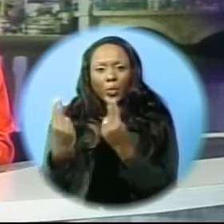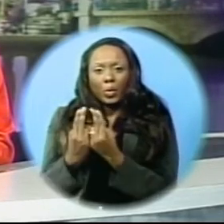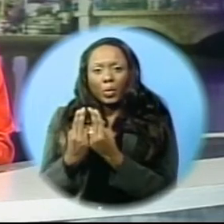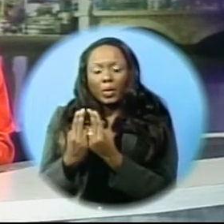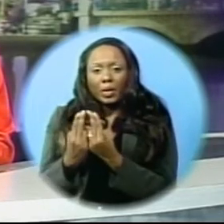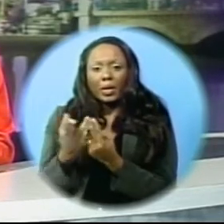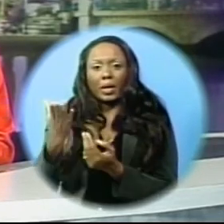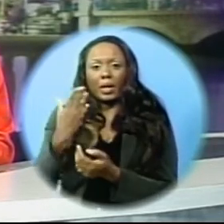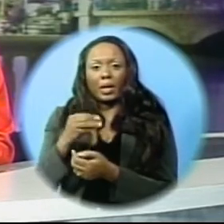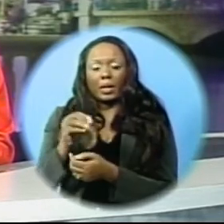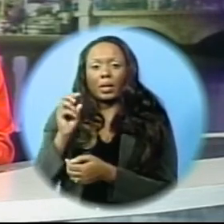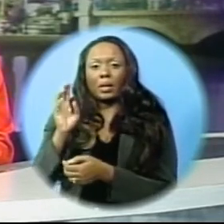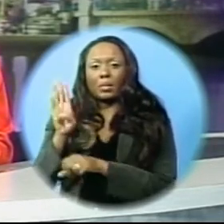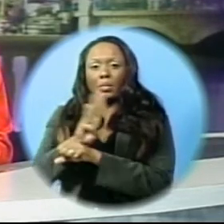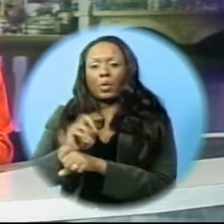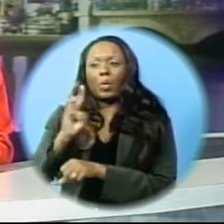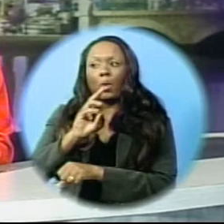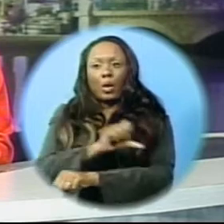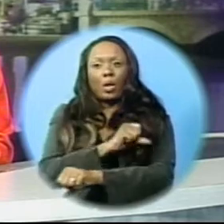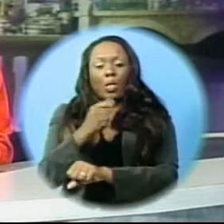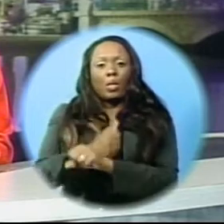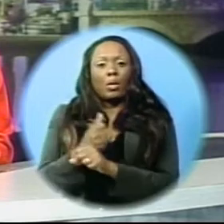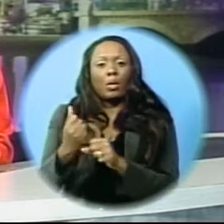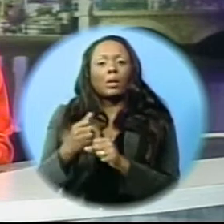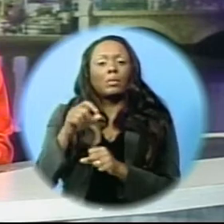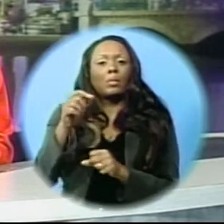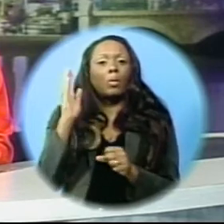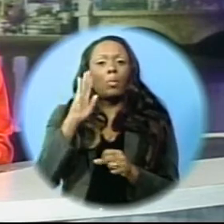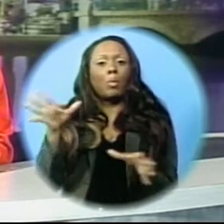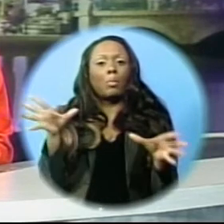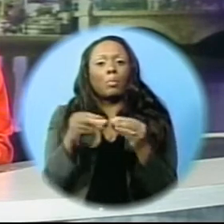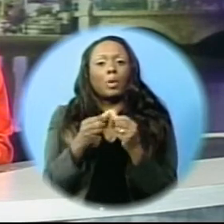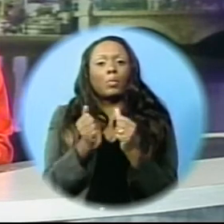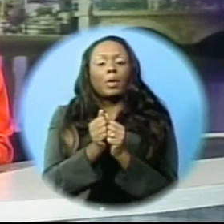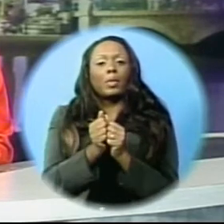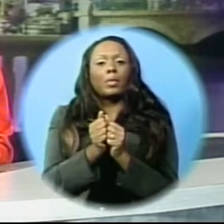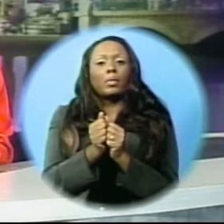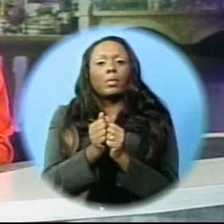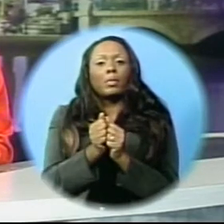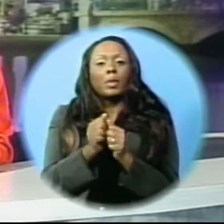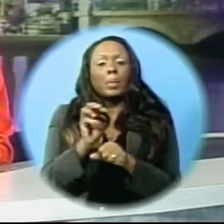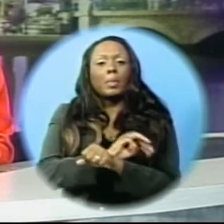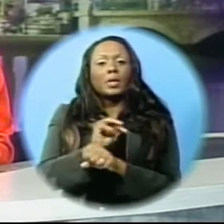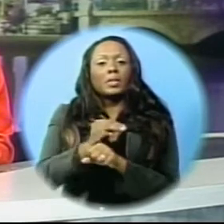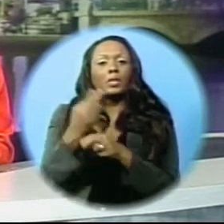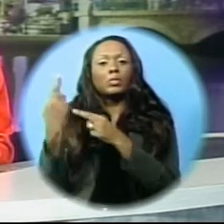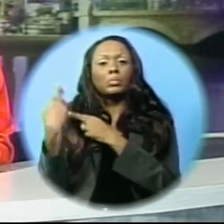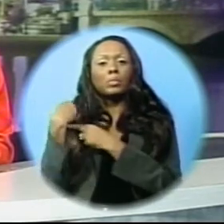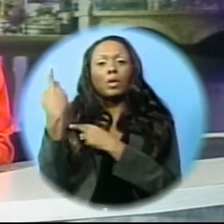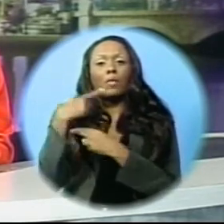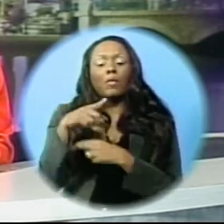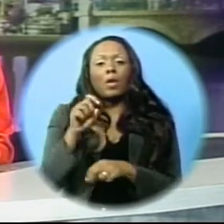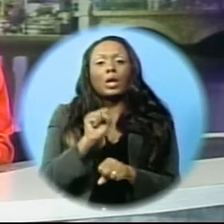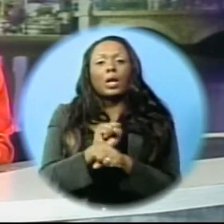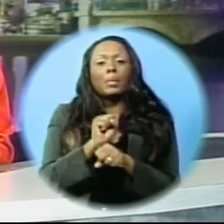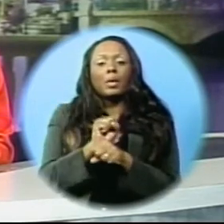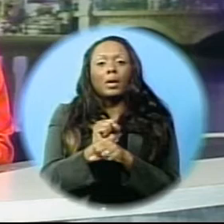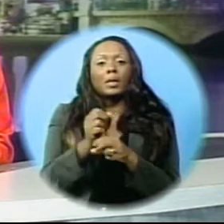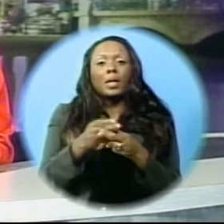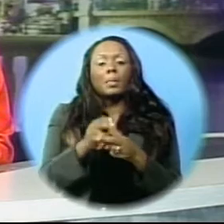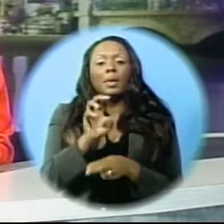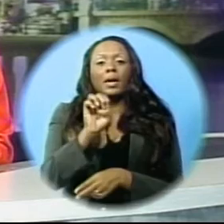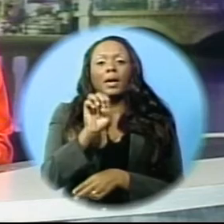the Barbados Water Authority are to meet with Labour Minister Senator Dr. Esther Bayer tomorrow. When asked the reason for the